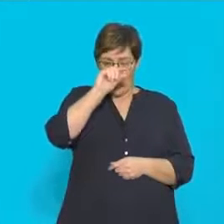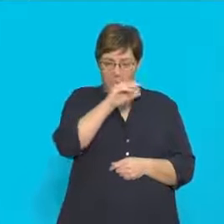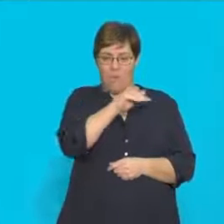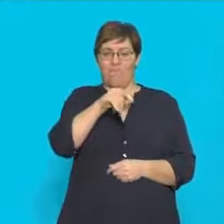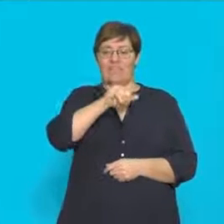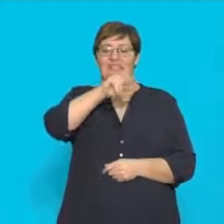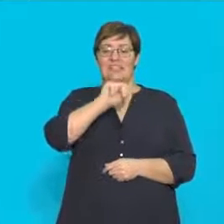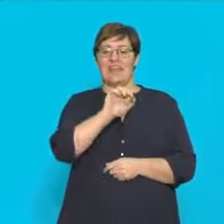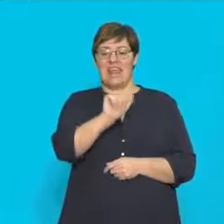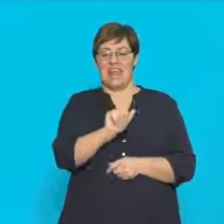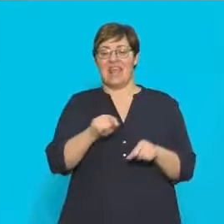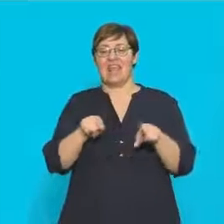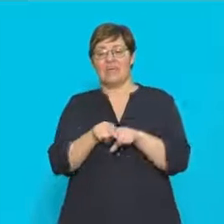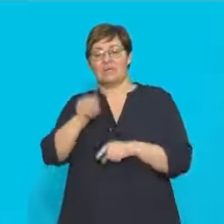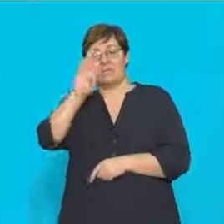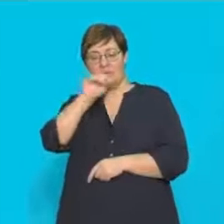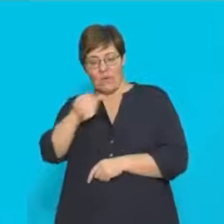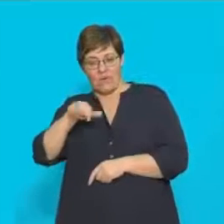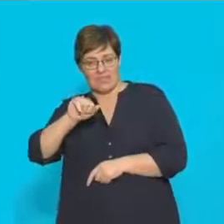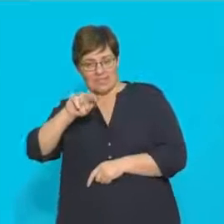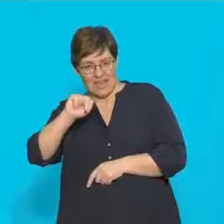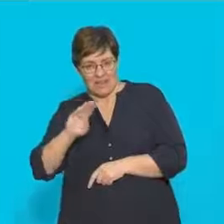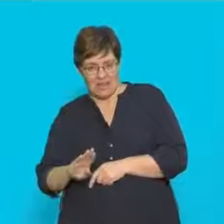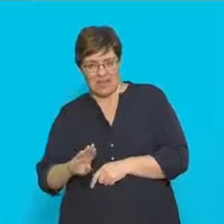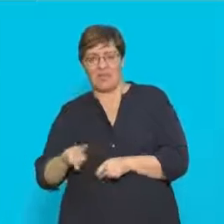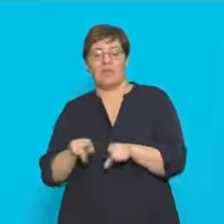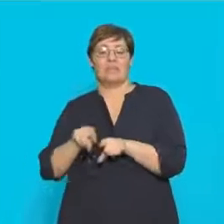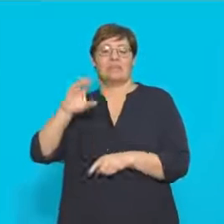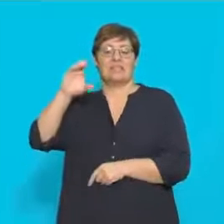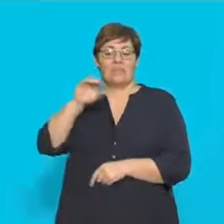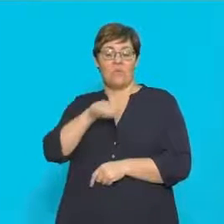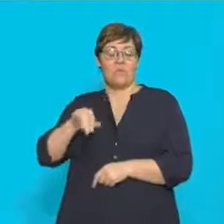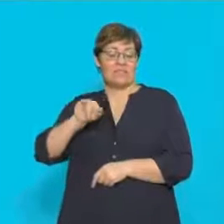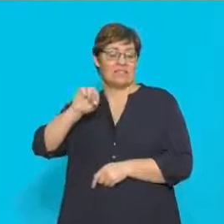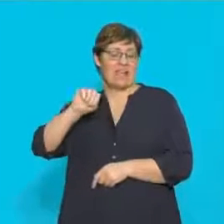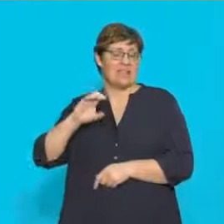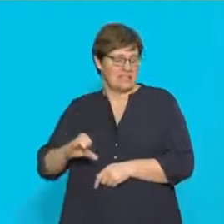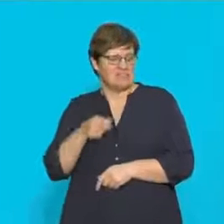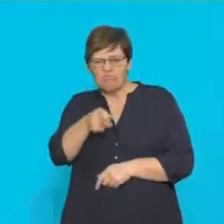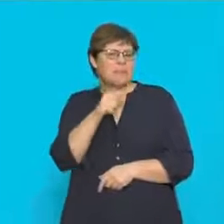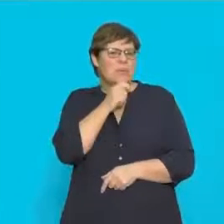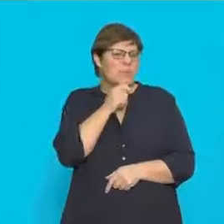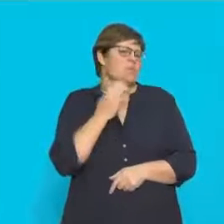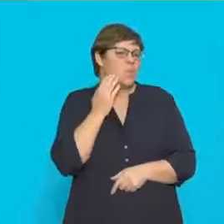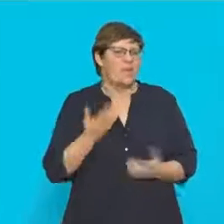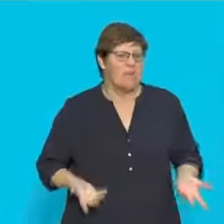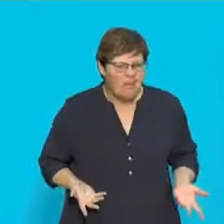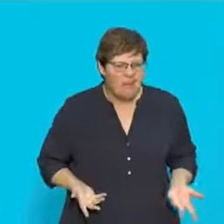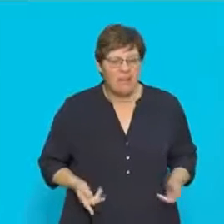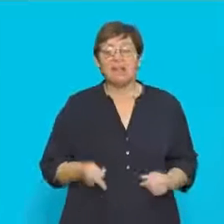over sine A equals to B over sine B, which equals to C over sine